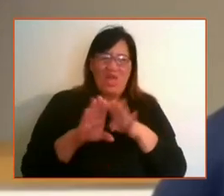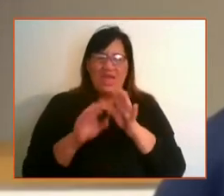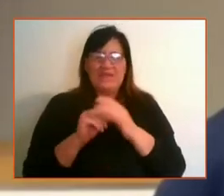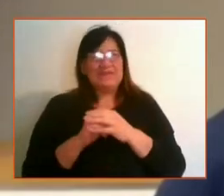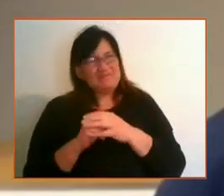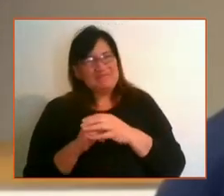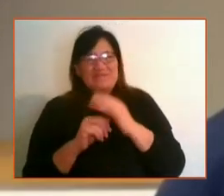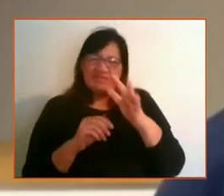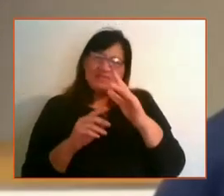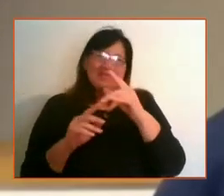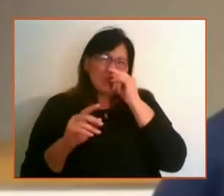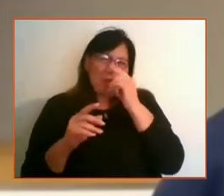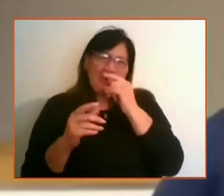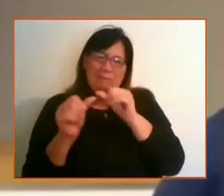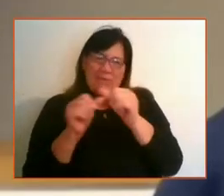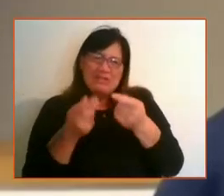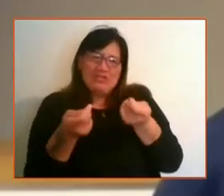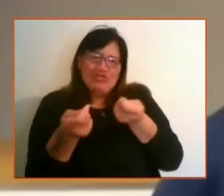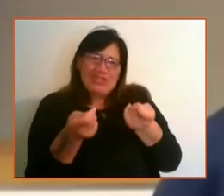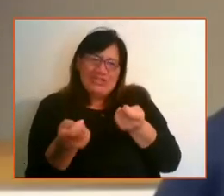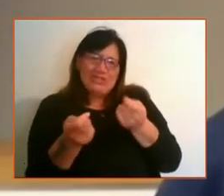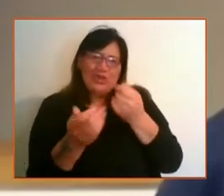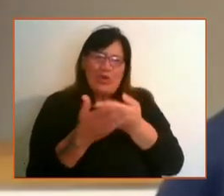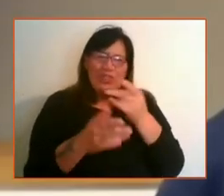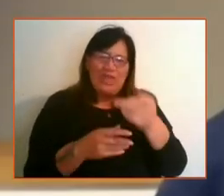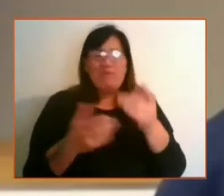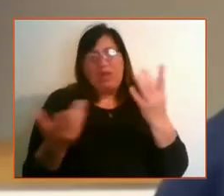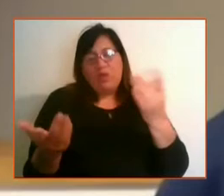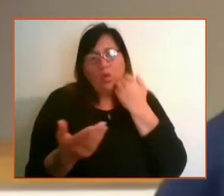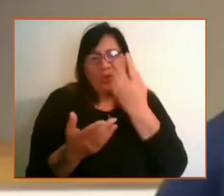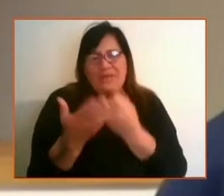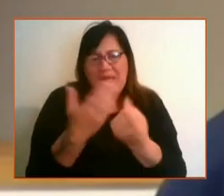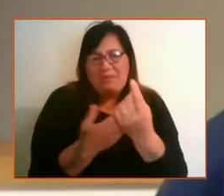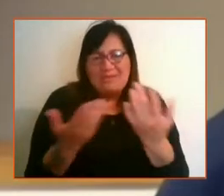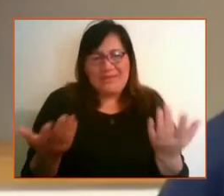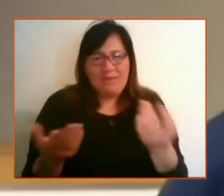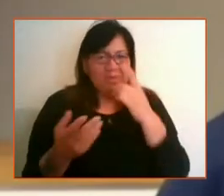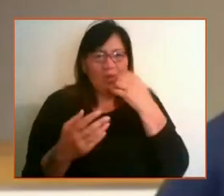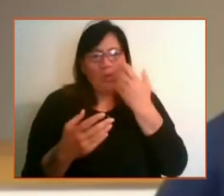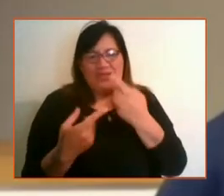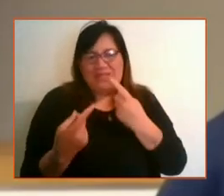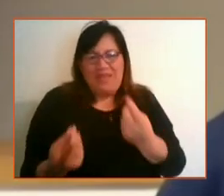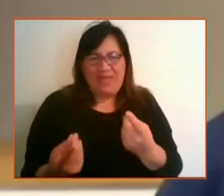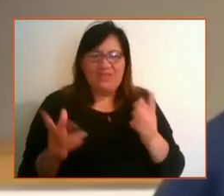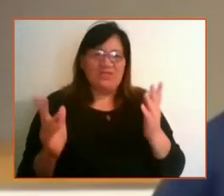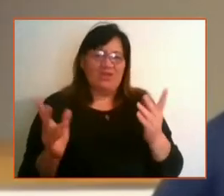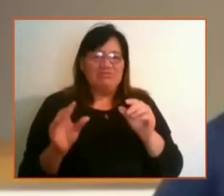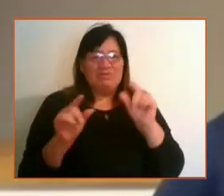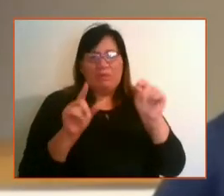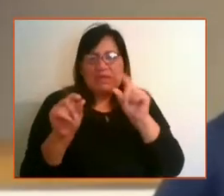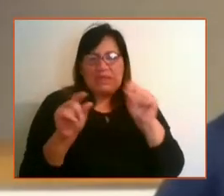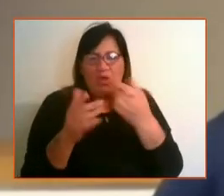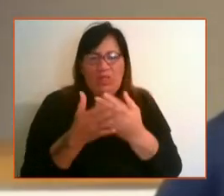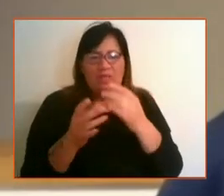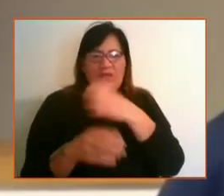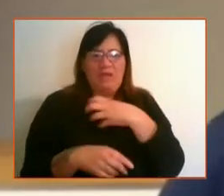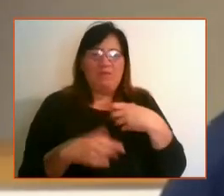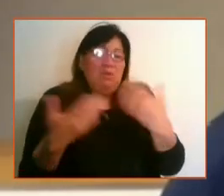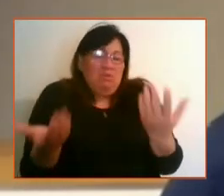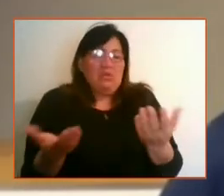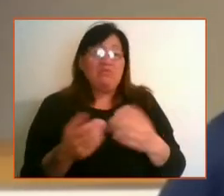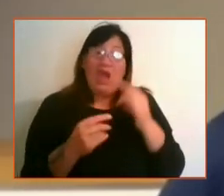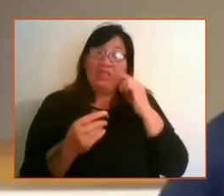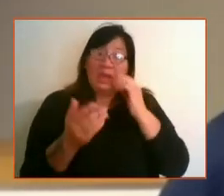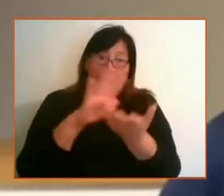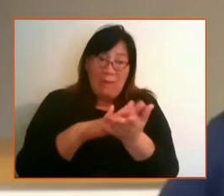better directed. But however, that's always going to happen. People will say that, and that's no criticism of the government. I think the package they have put